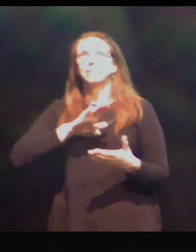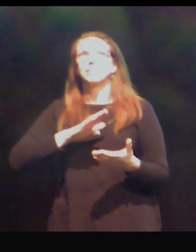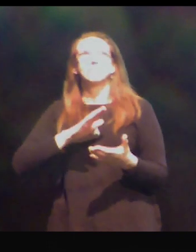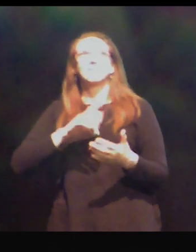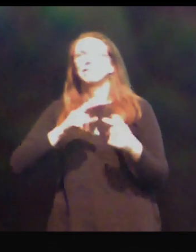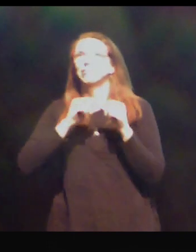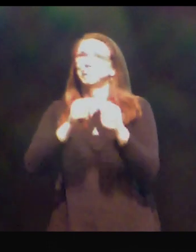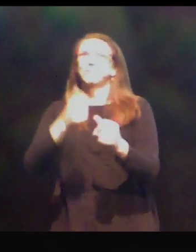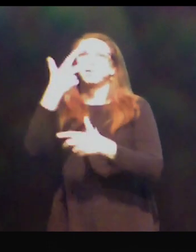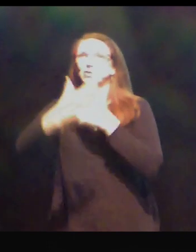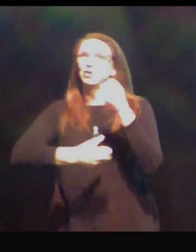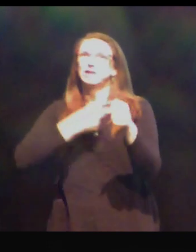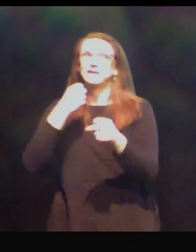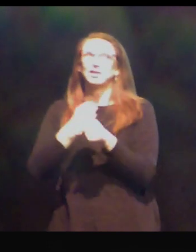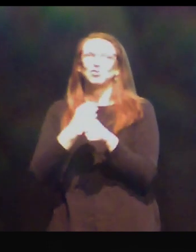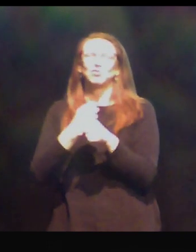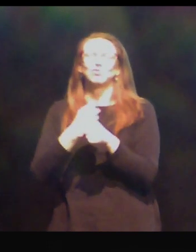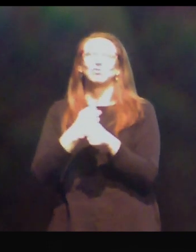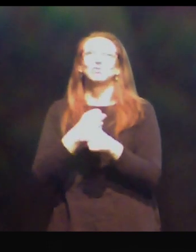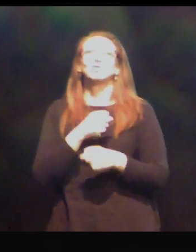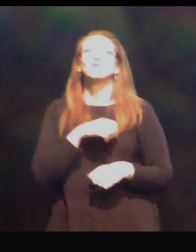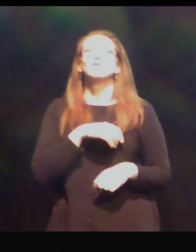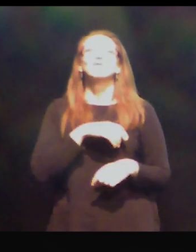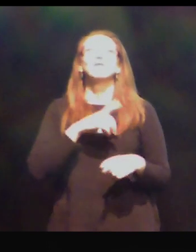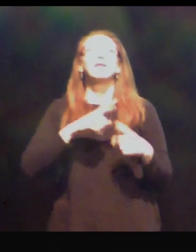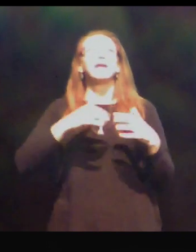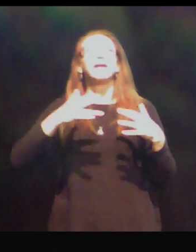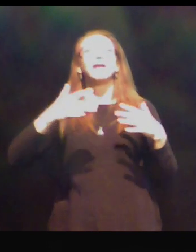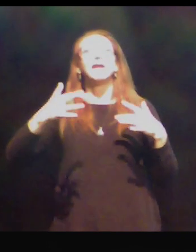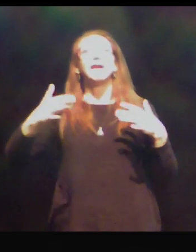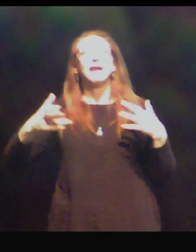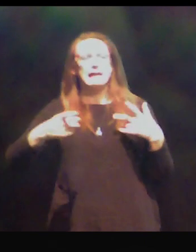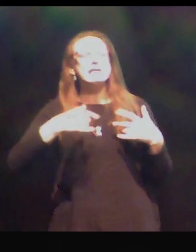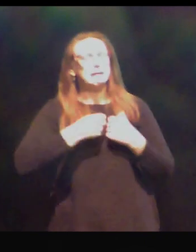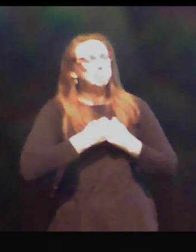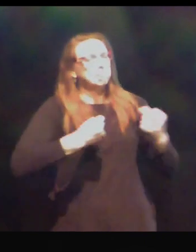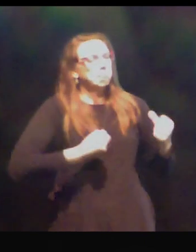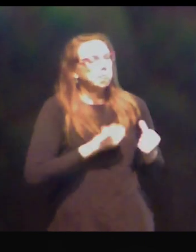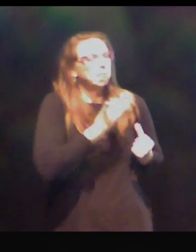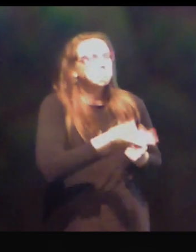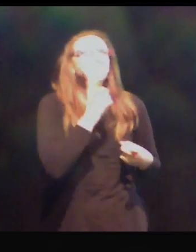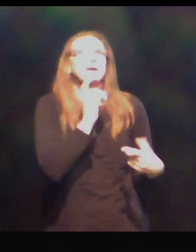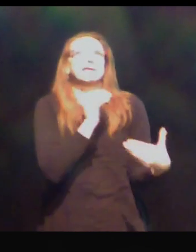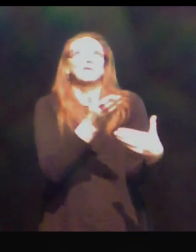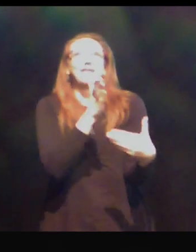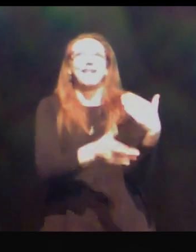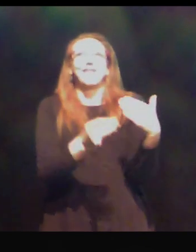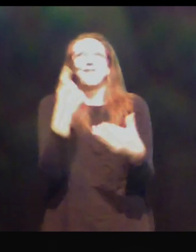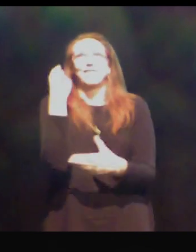3-year journey, and slowly but surely, I think he came out of a show, particularly towards the end of the last year.